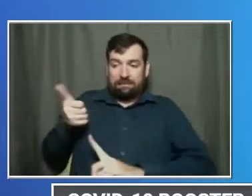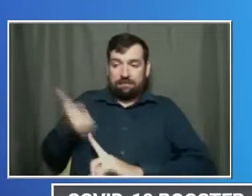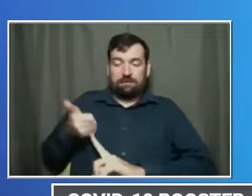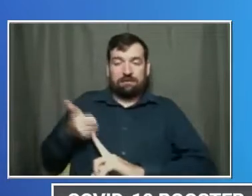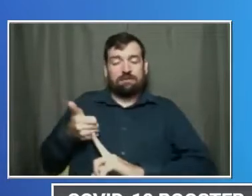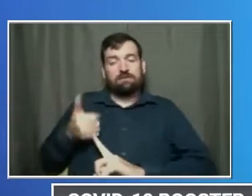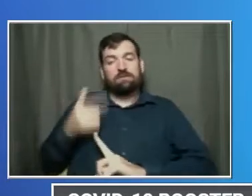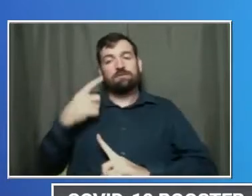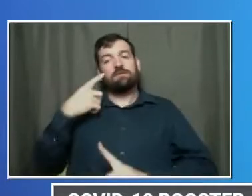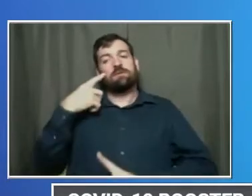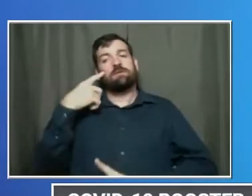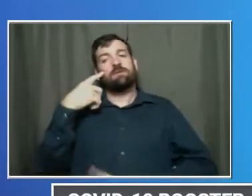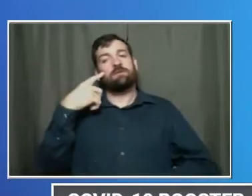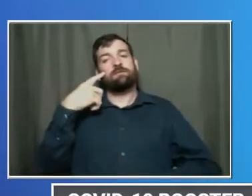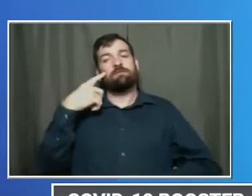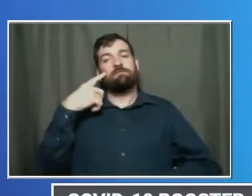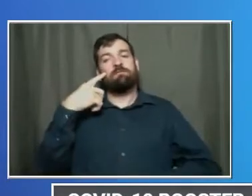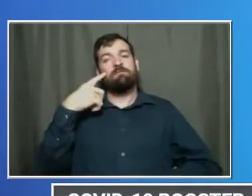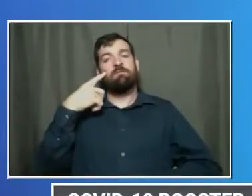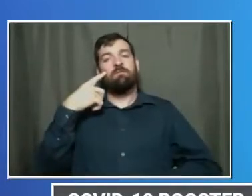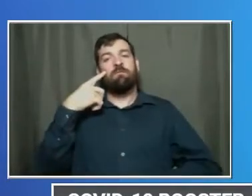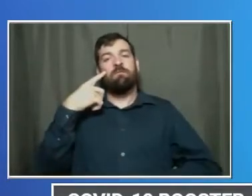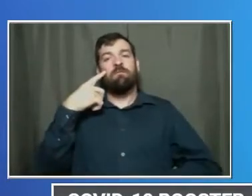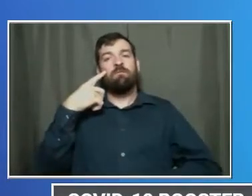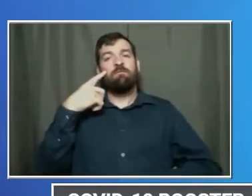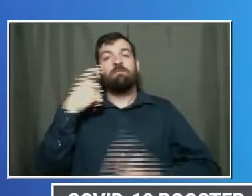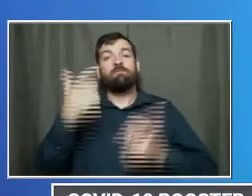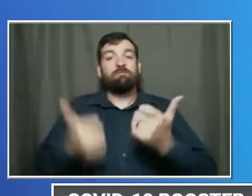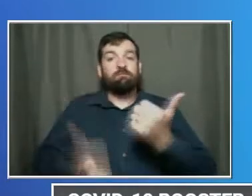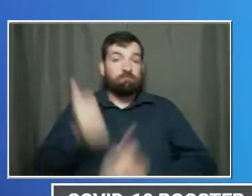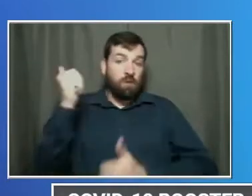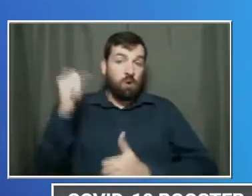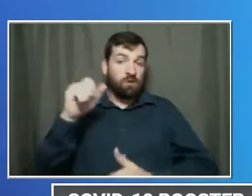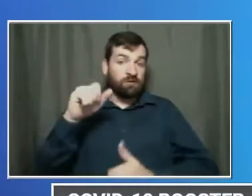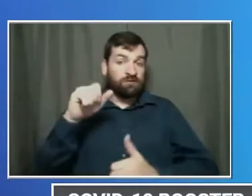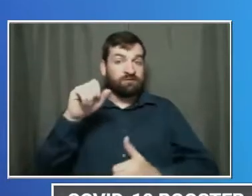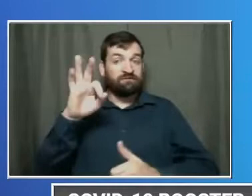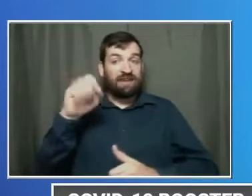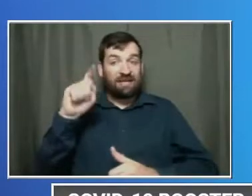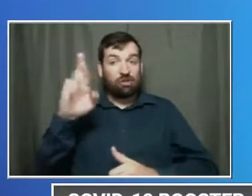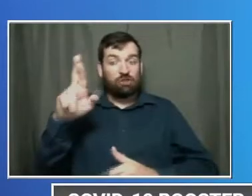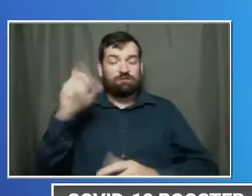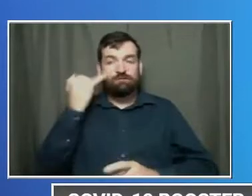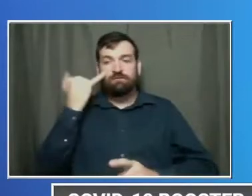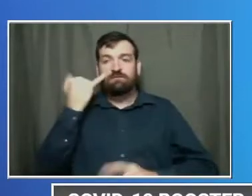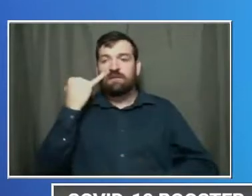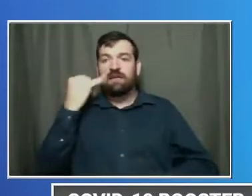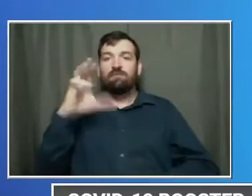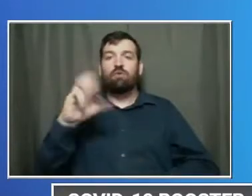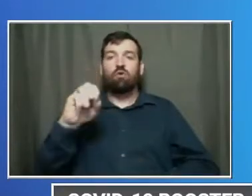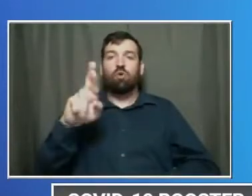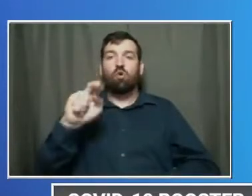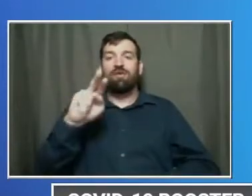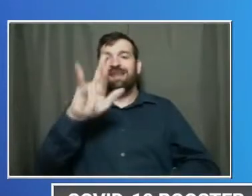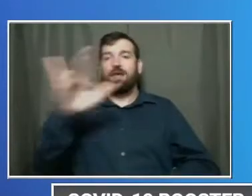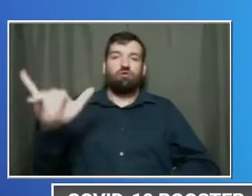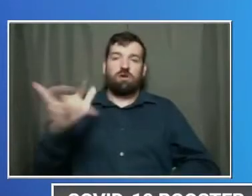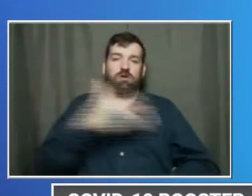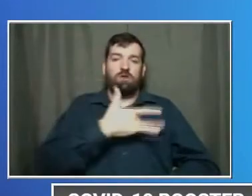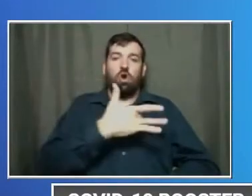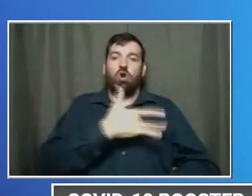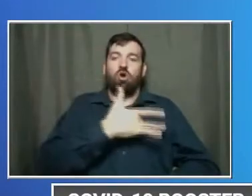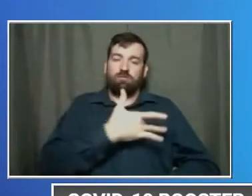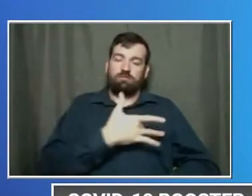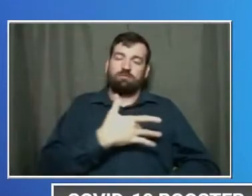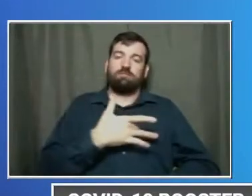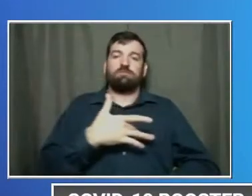that the largest factor that rules out recipients is if they have inoperable coronary artery disease, heart disease, because you